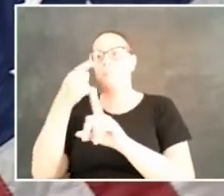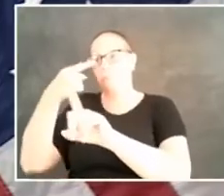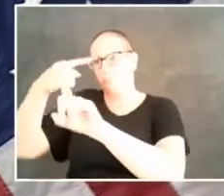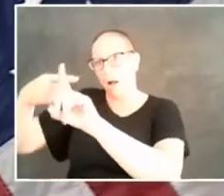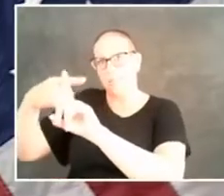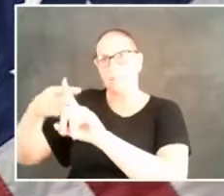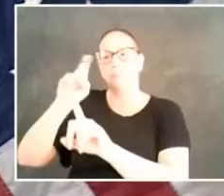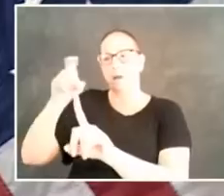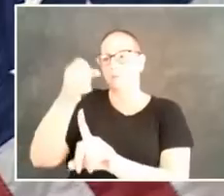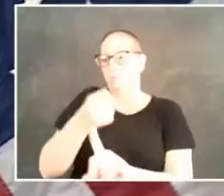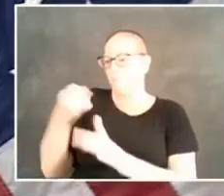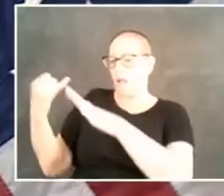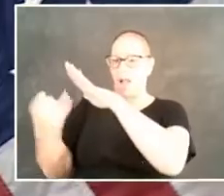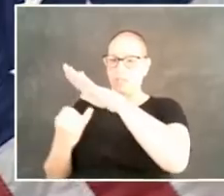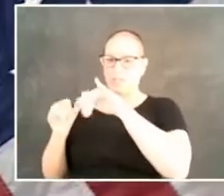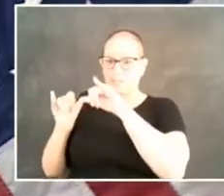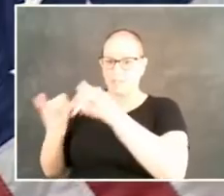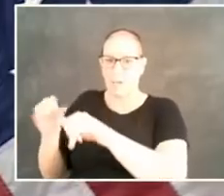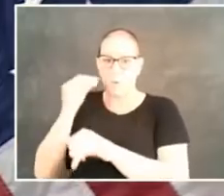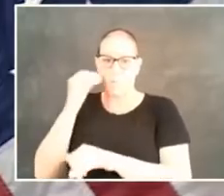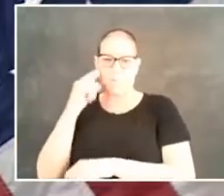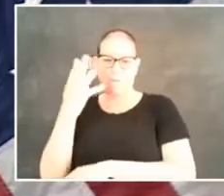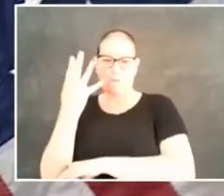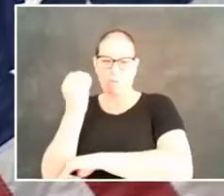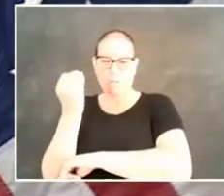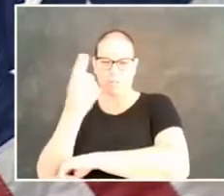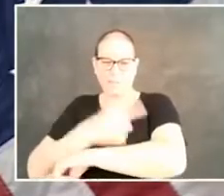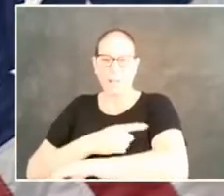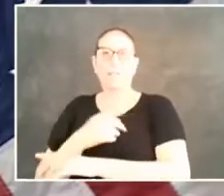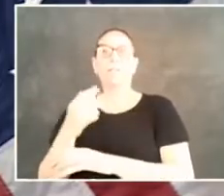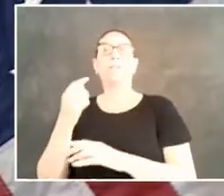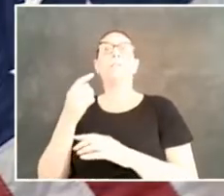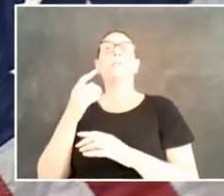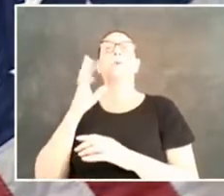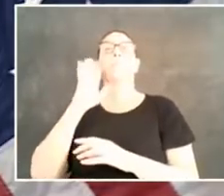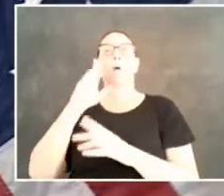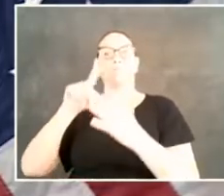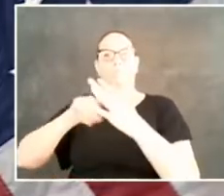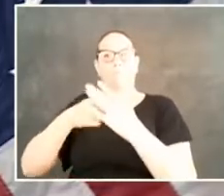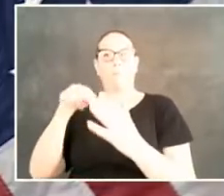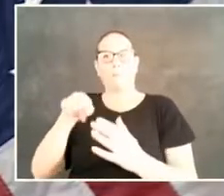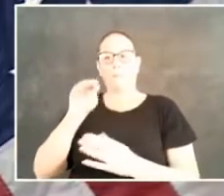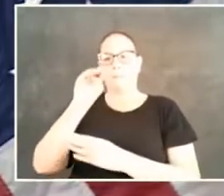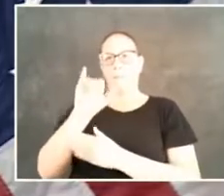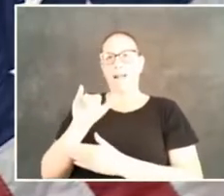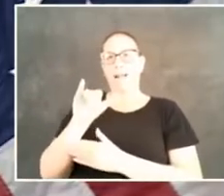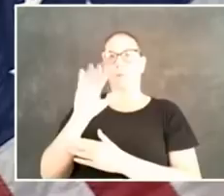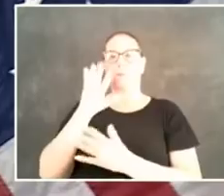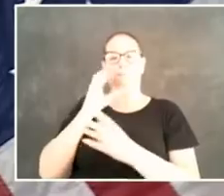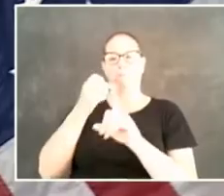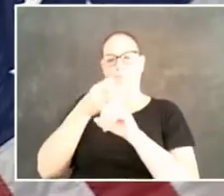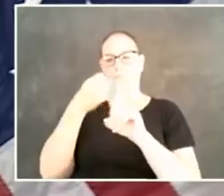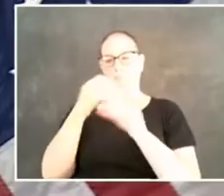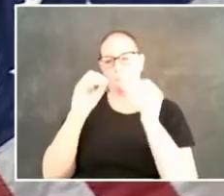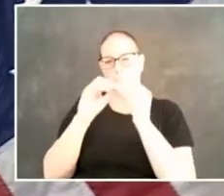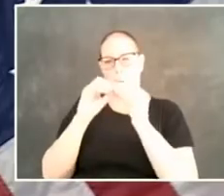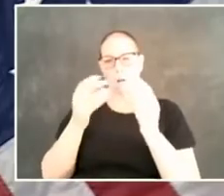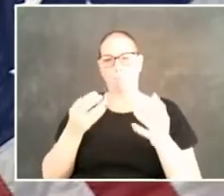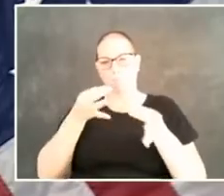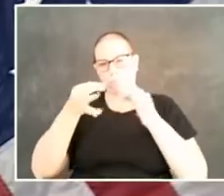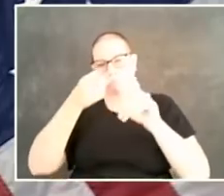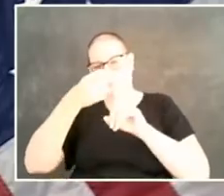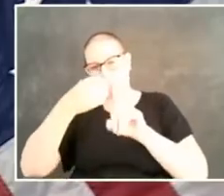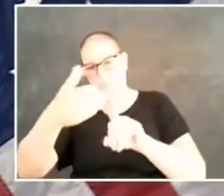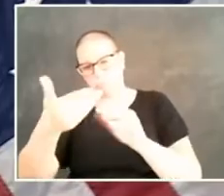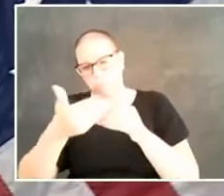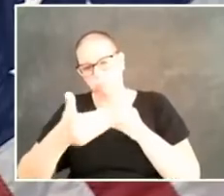what's starting to grow in the month of May. It will start to be very widespread. We still need that federal support to be able to have all the lab capacity we need,